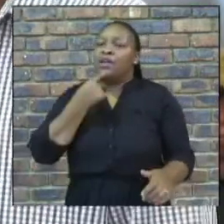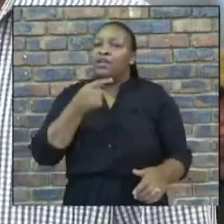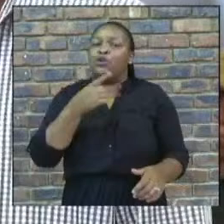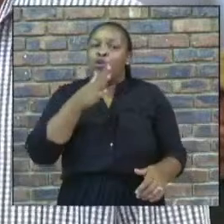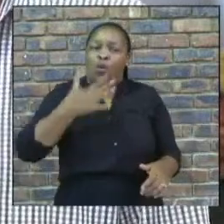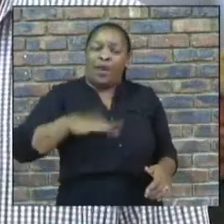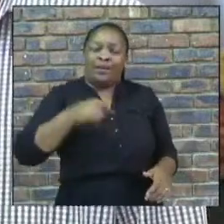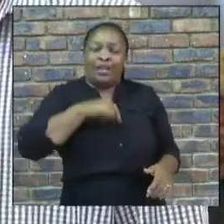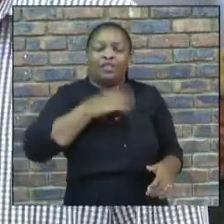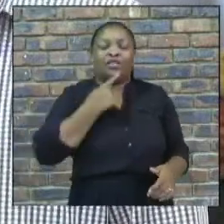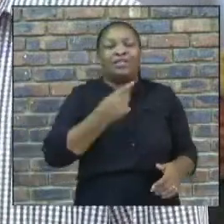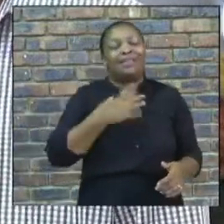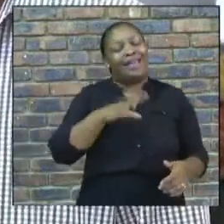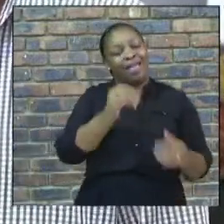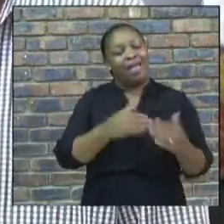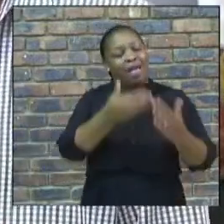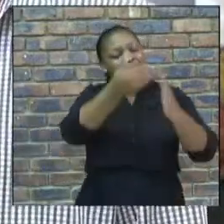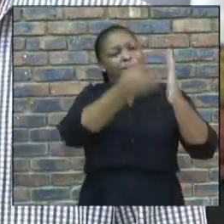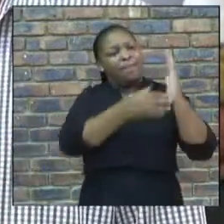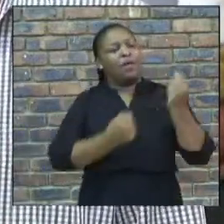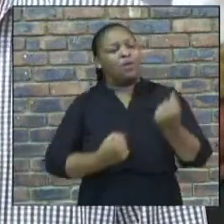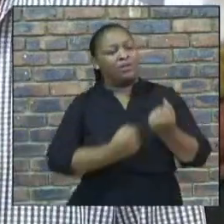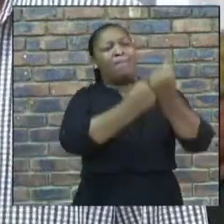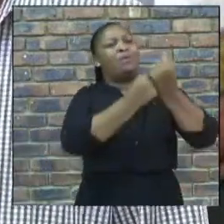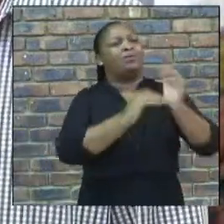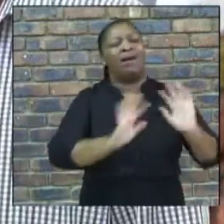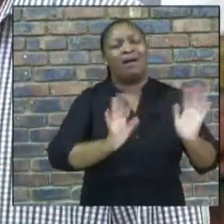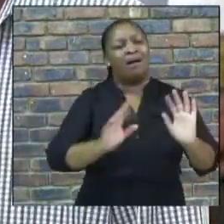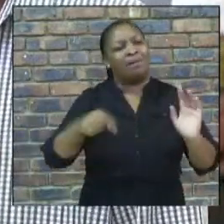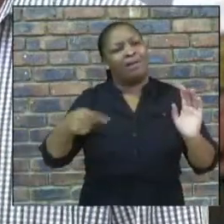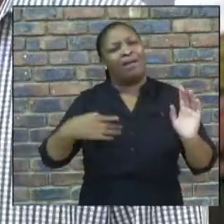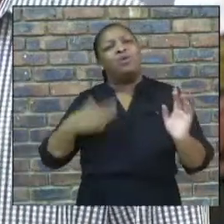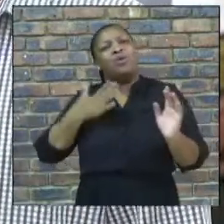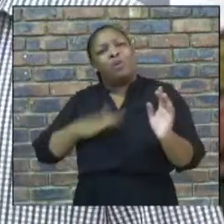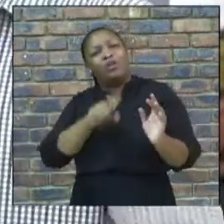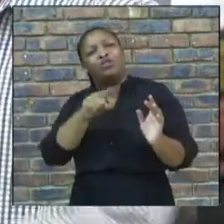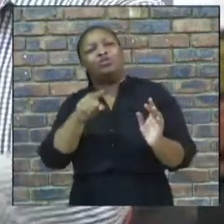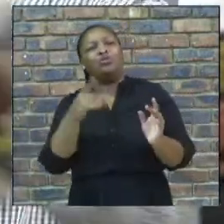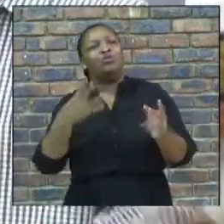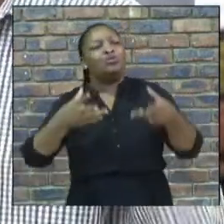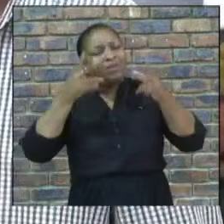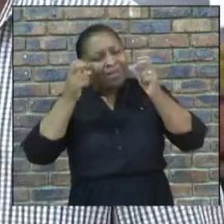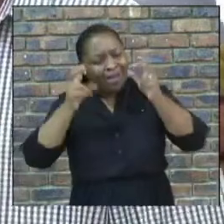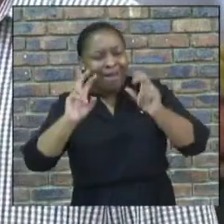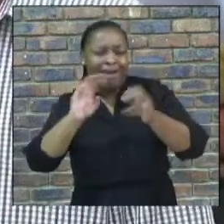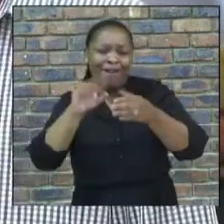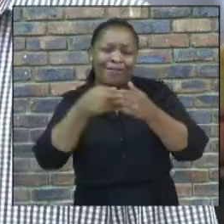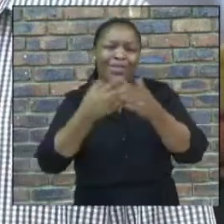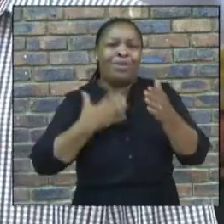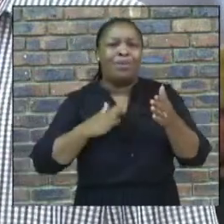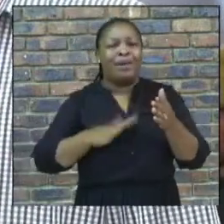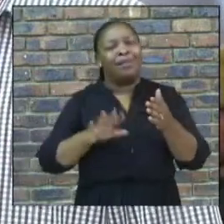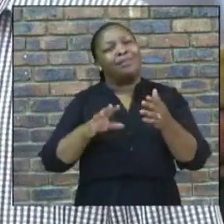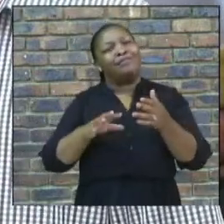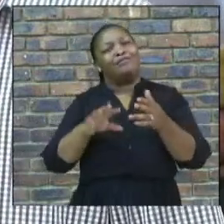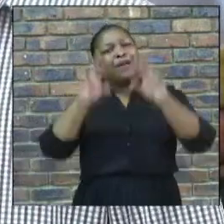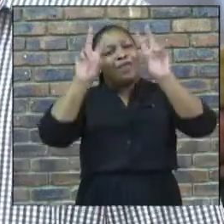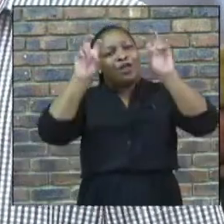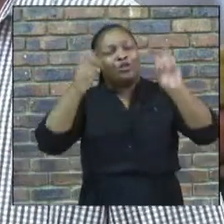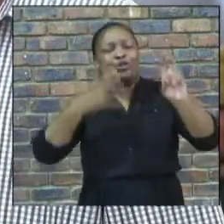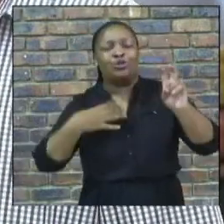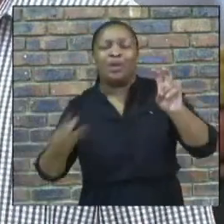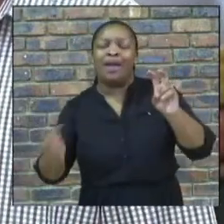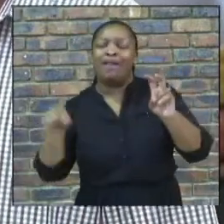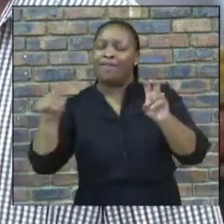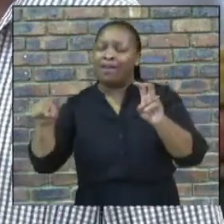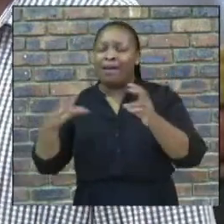siyayiphasisa le bill noma kanjani. So it's something like it has been drafted. So I